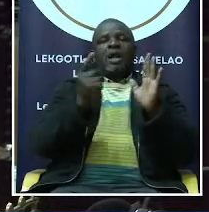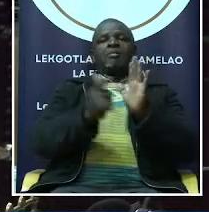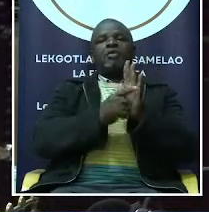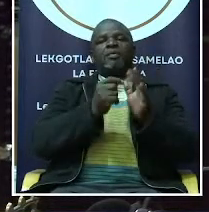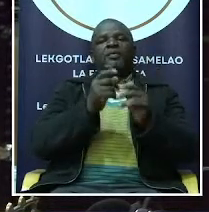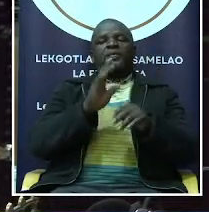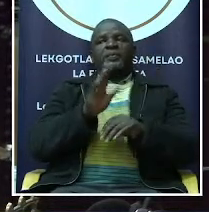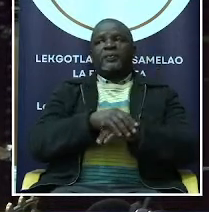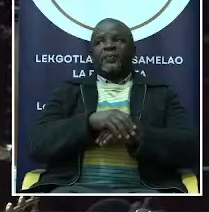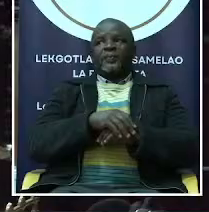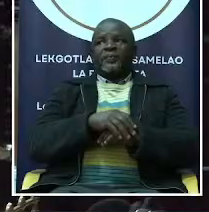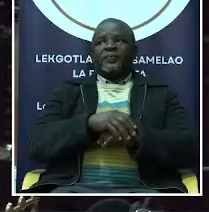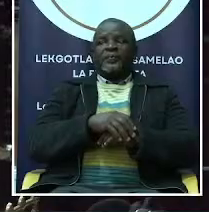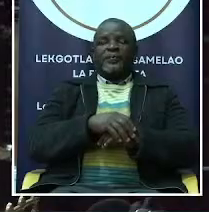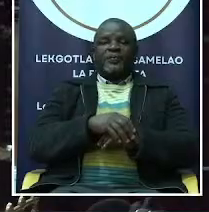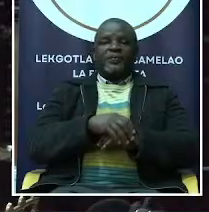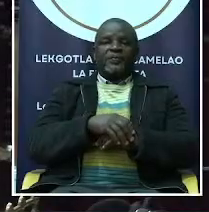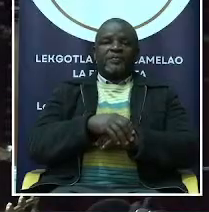legislation.